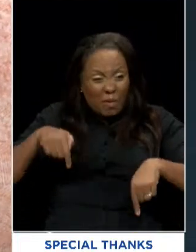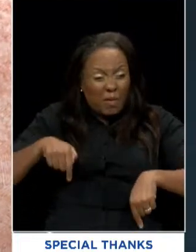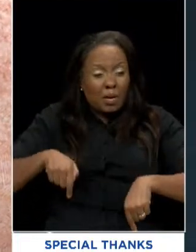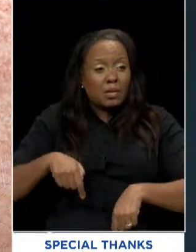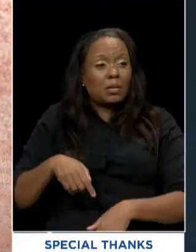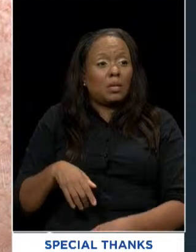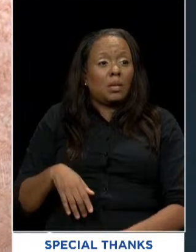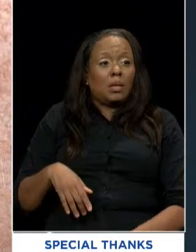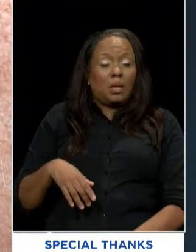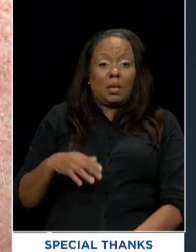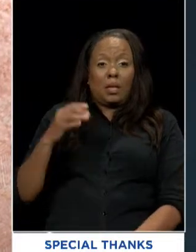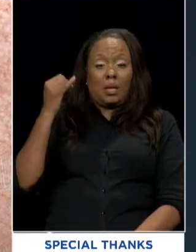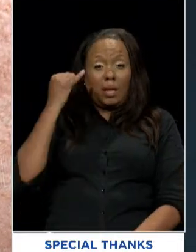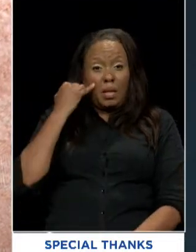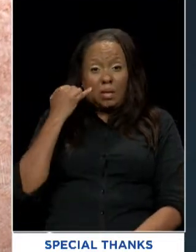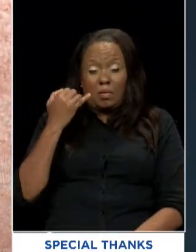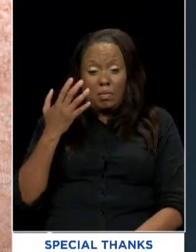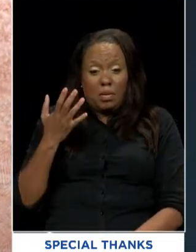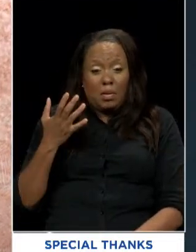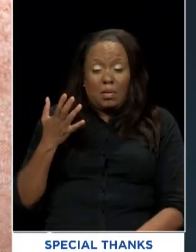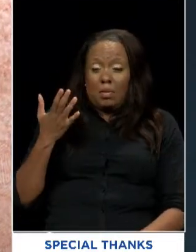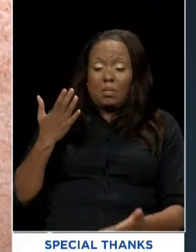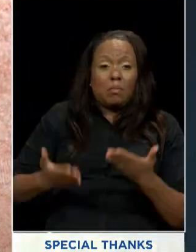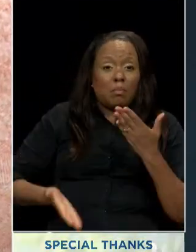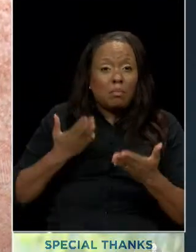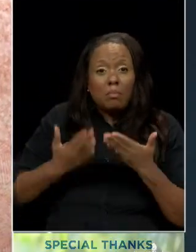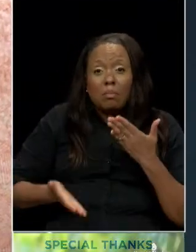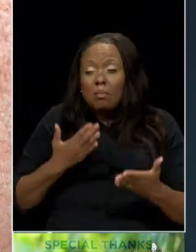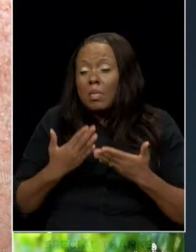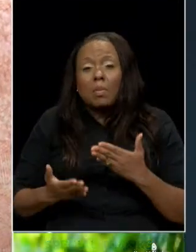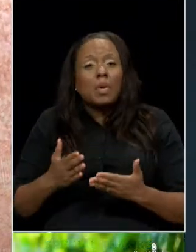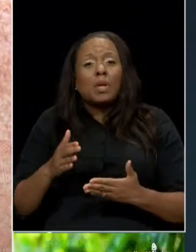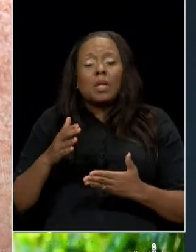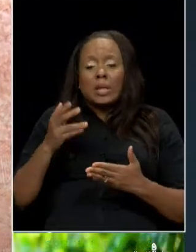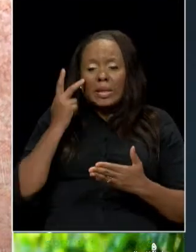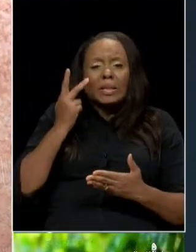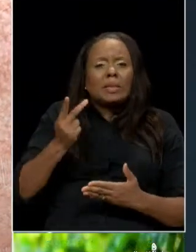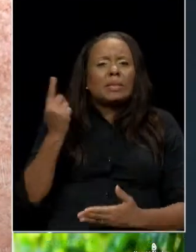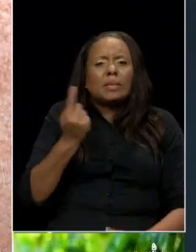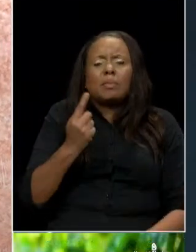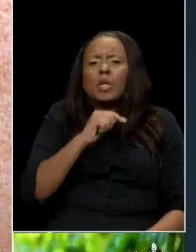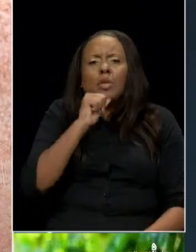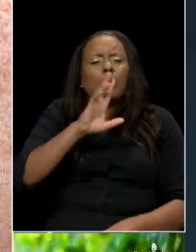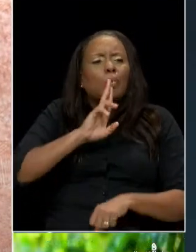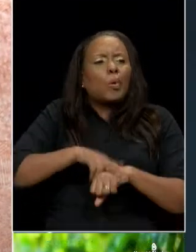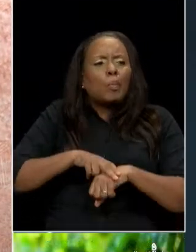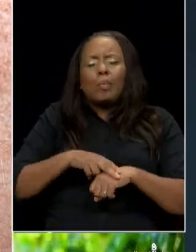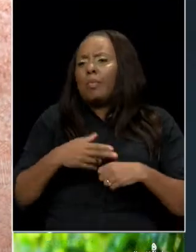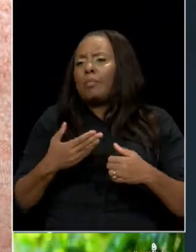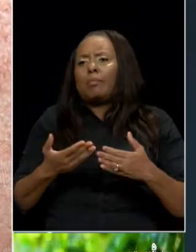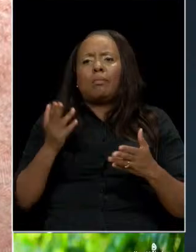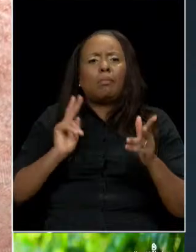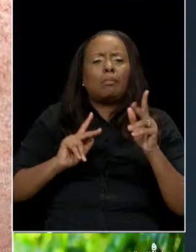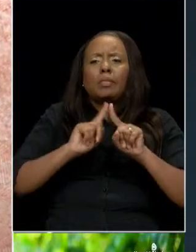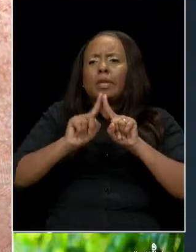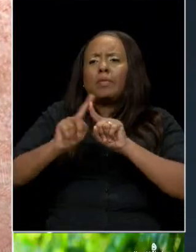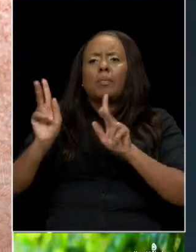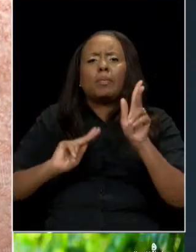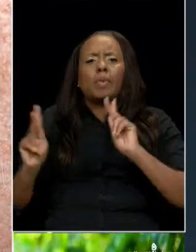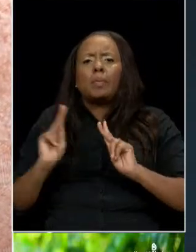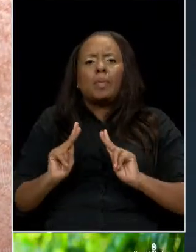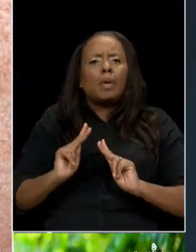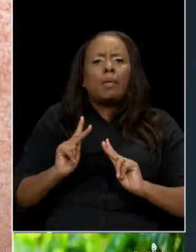is your normal, because everybody's normal may be different depending on where they are at that point in their life, or their diabetes life, so to